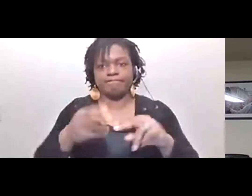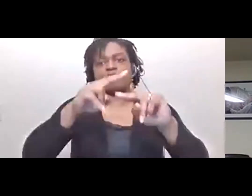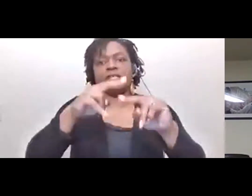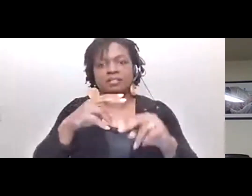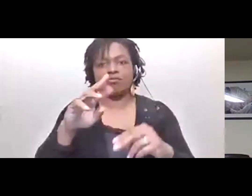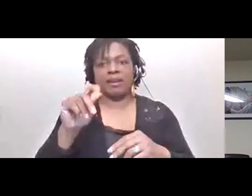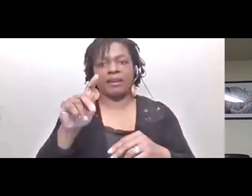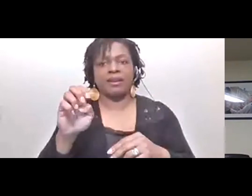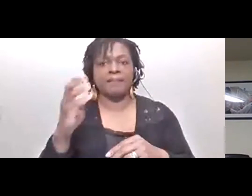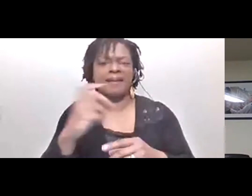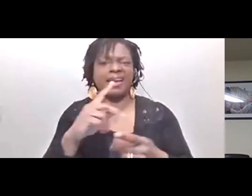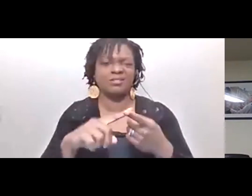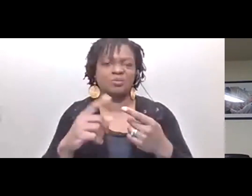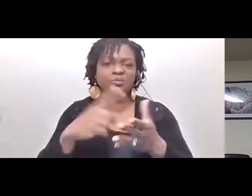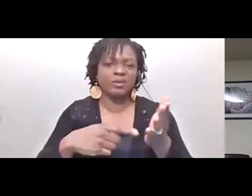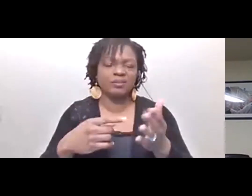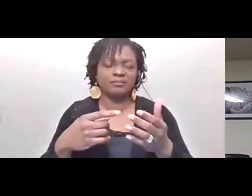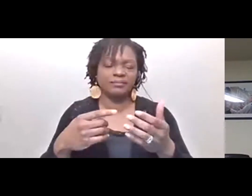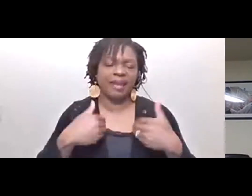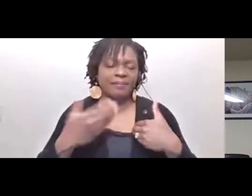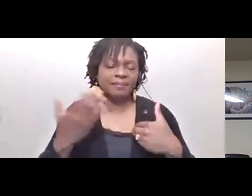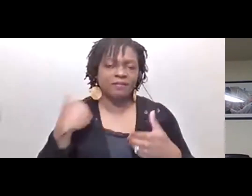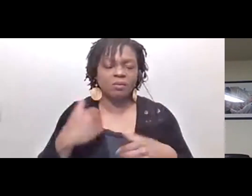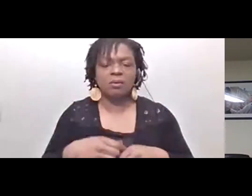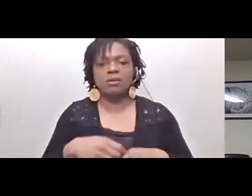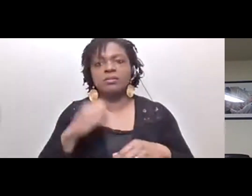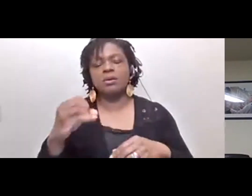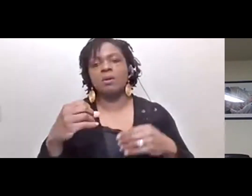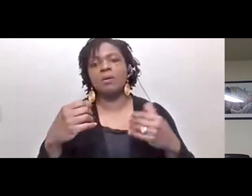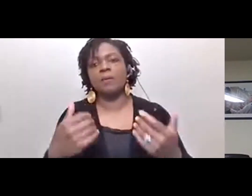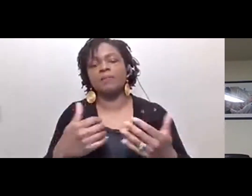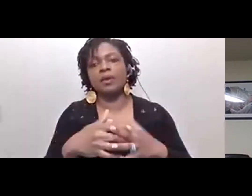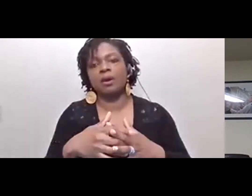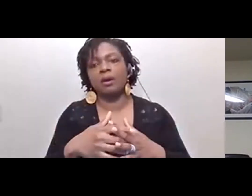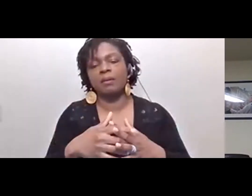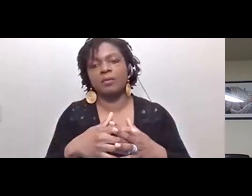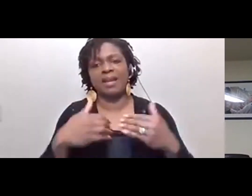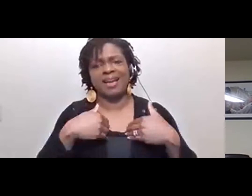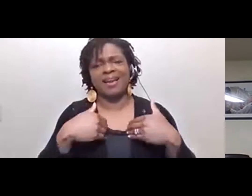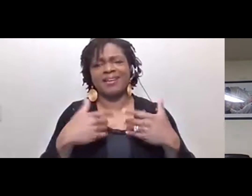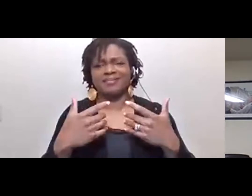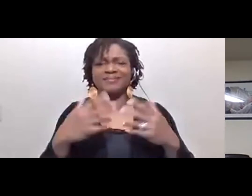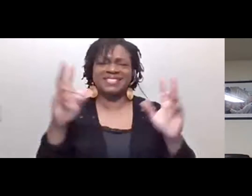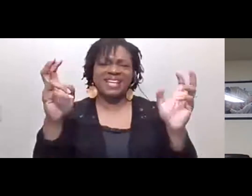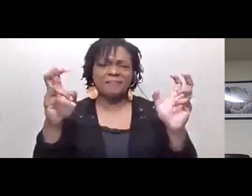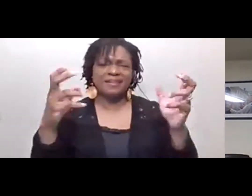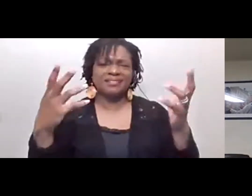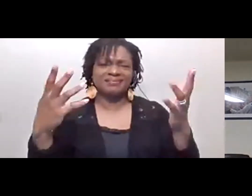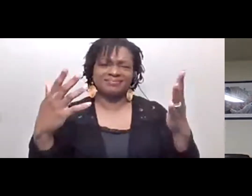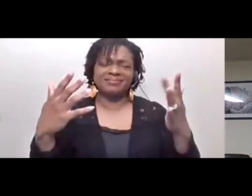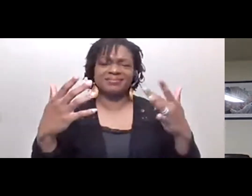Again, this might fall under a topic where there is just such a divide that perhaps at this point in